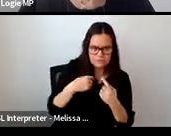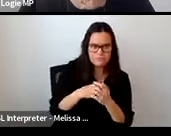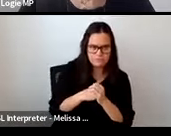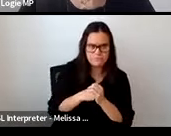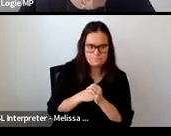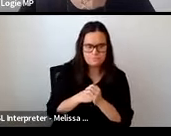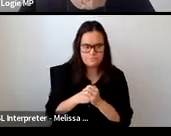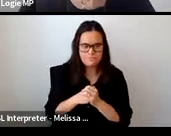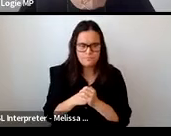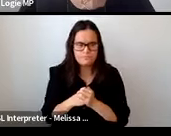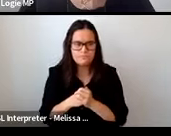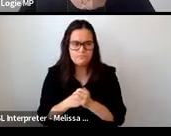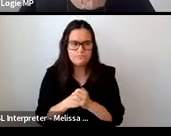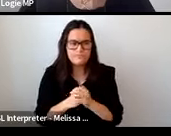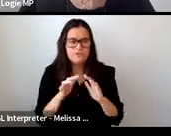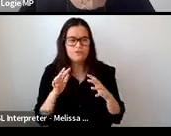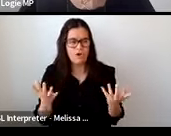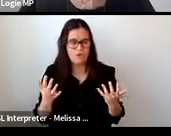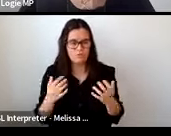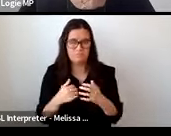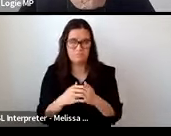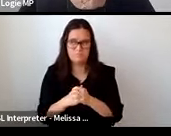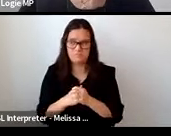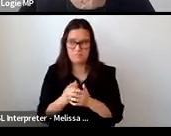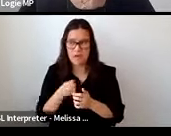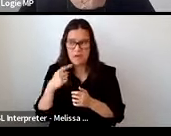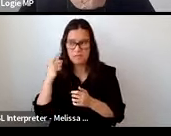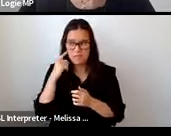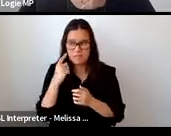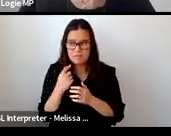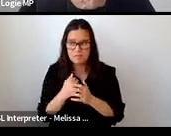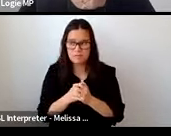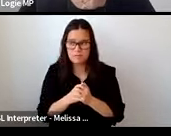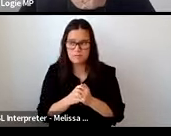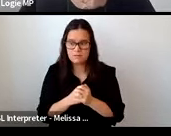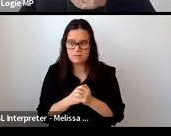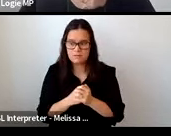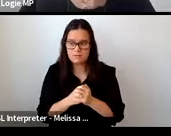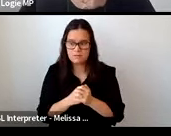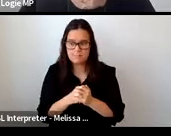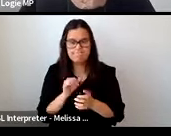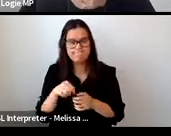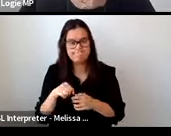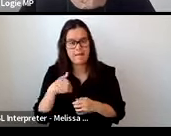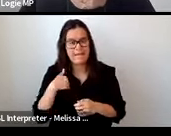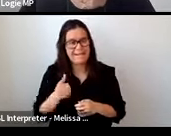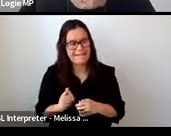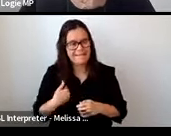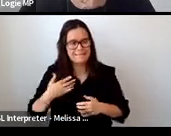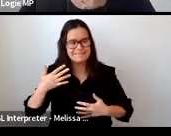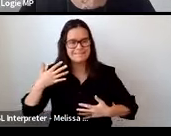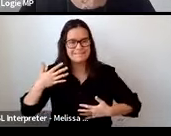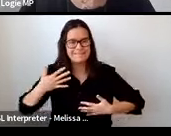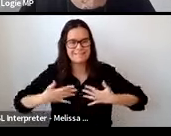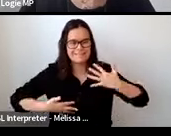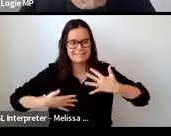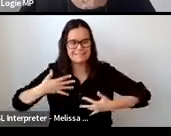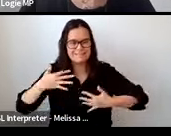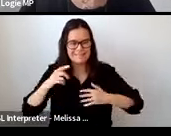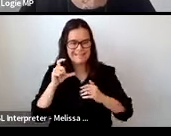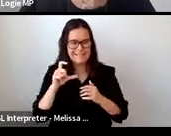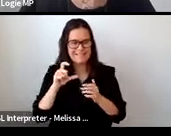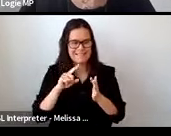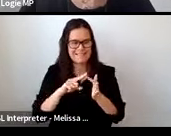situation. So I think there is need for the census to